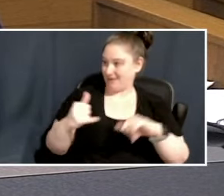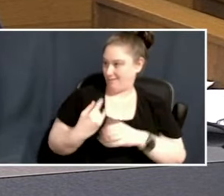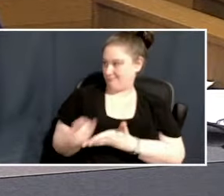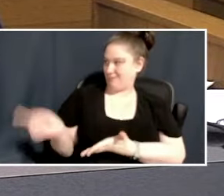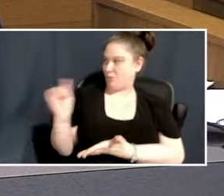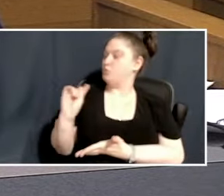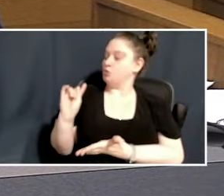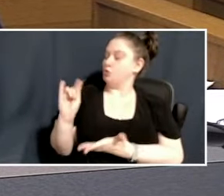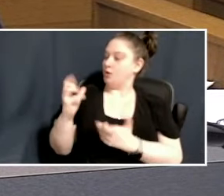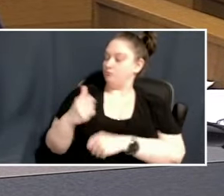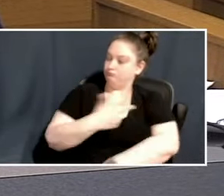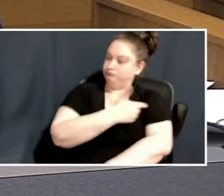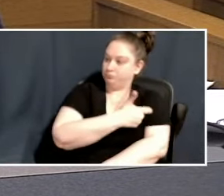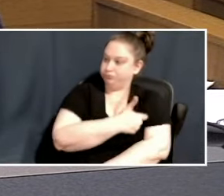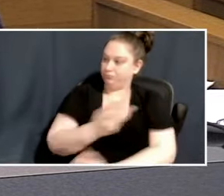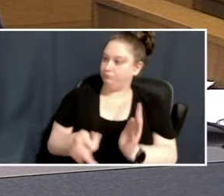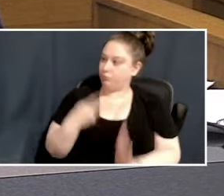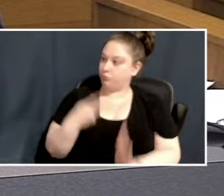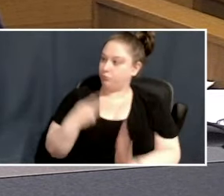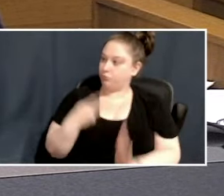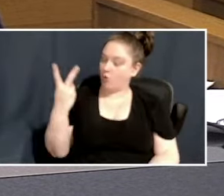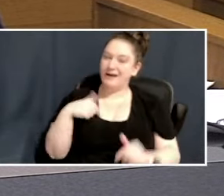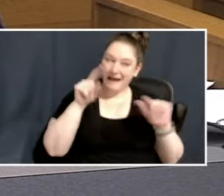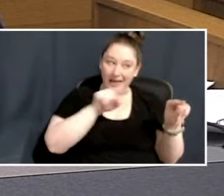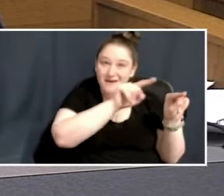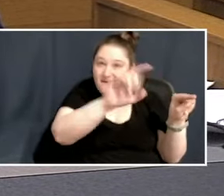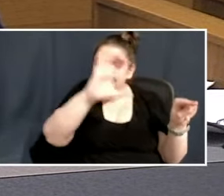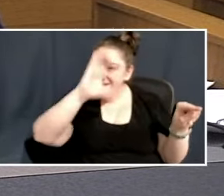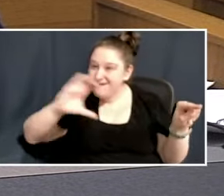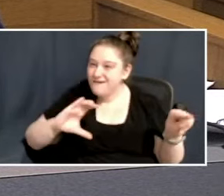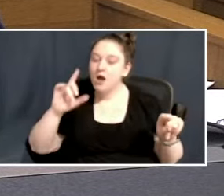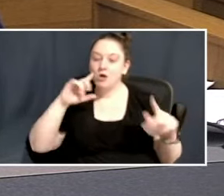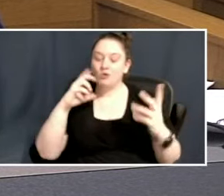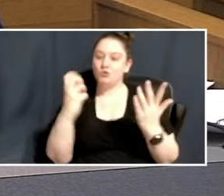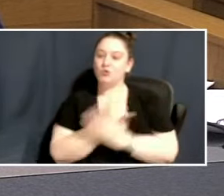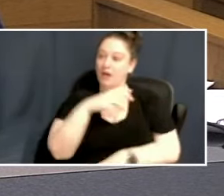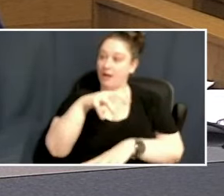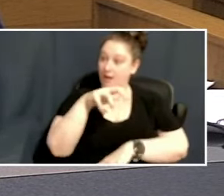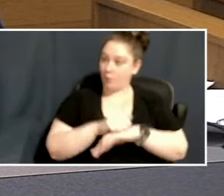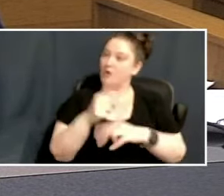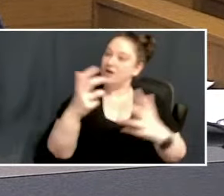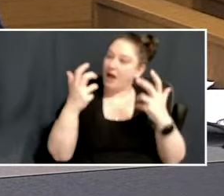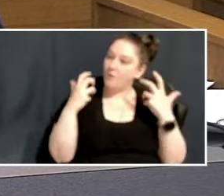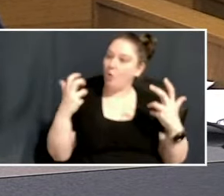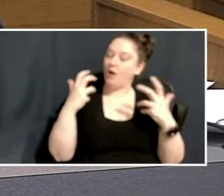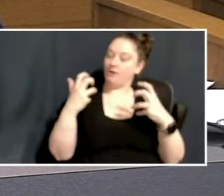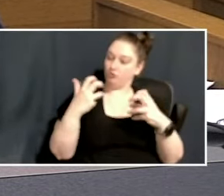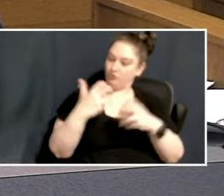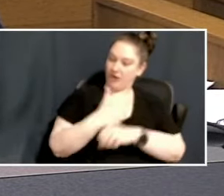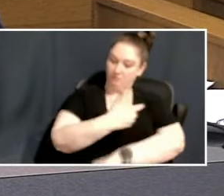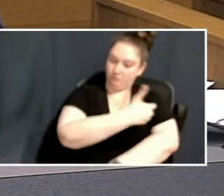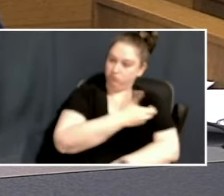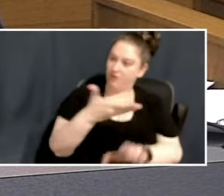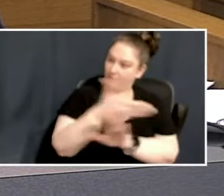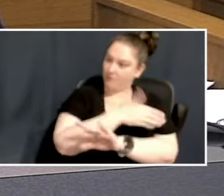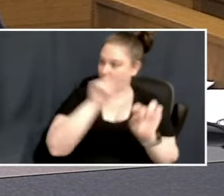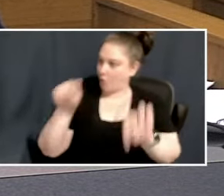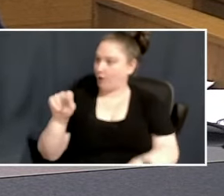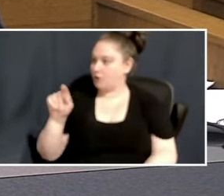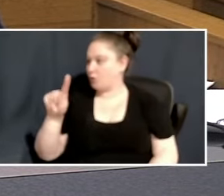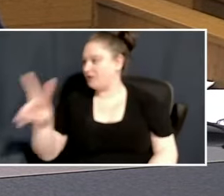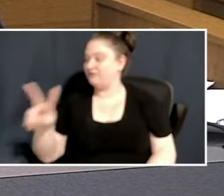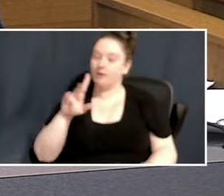I had to go to Staten to find an appointment, but I found an appointment because I wanted to have it before I got on that plane to Vegas, and it was great. So thank you for that